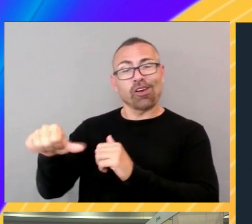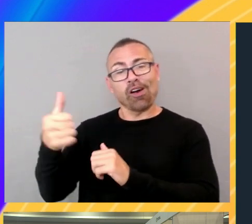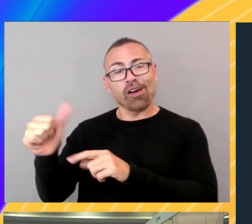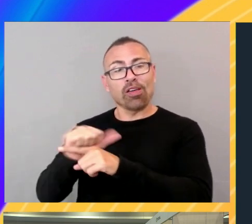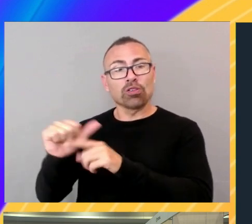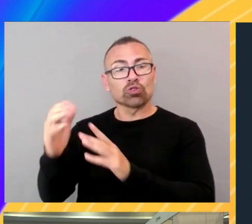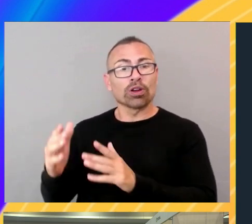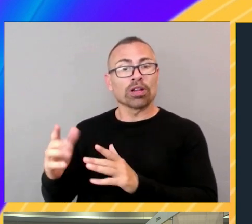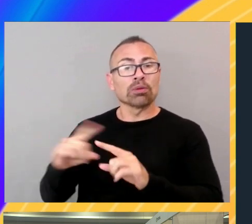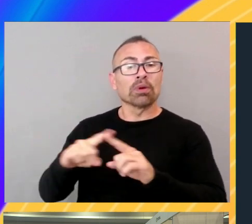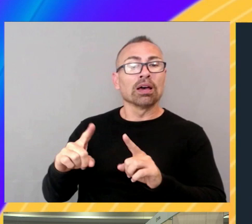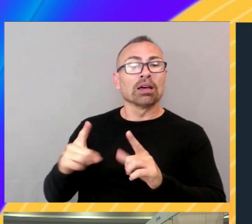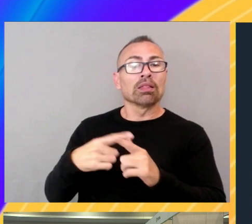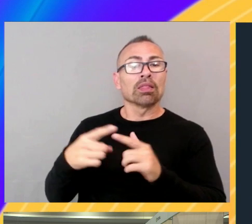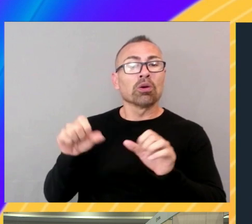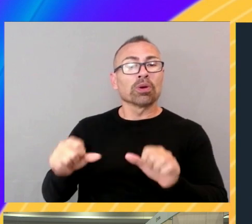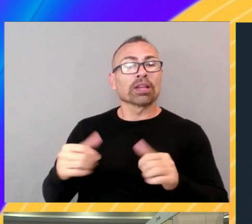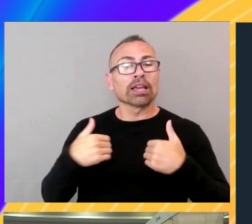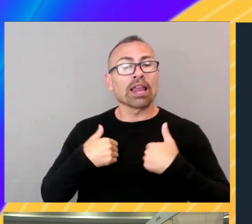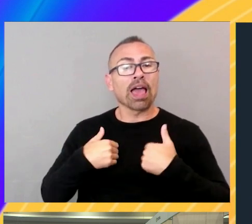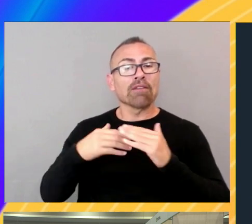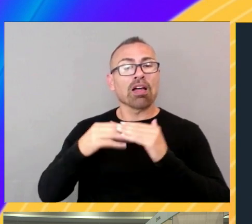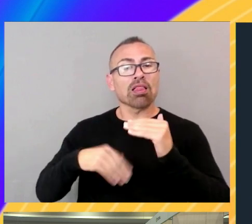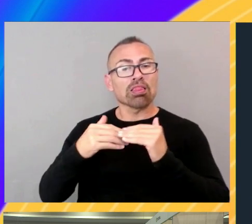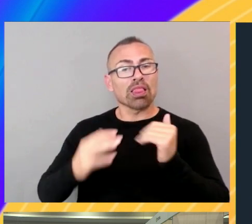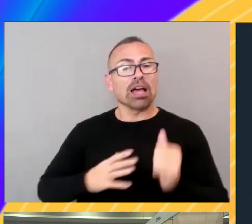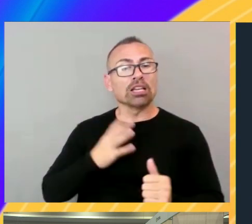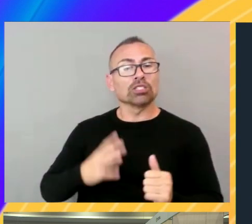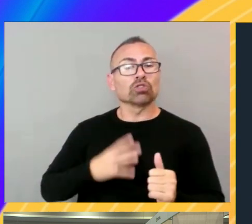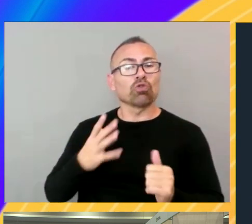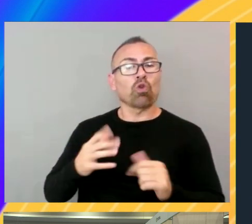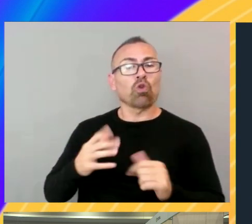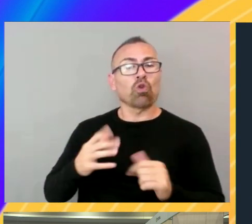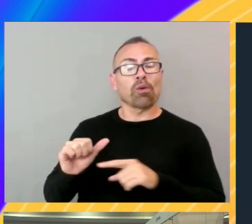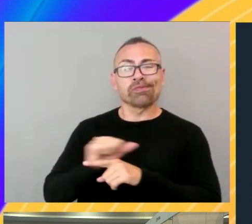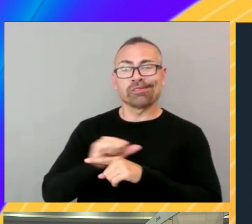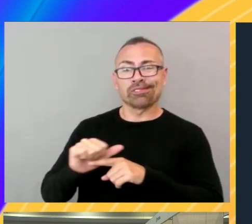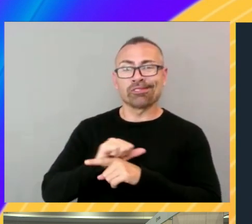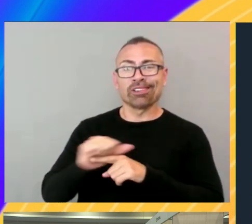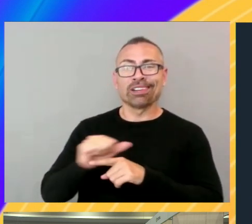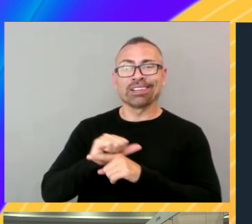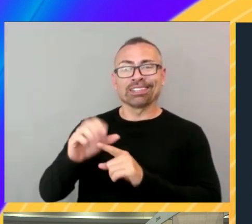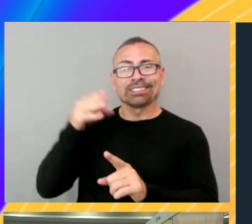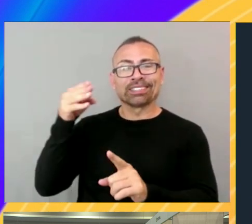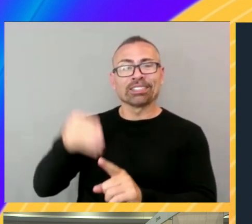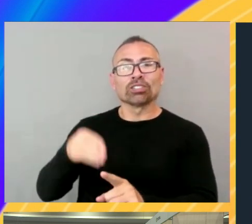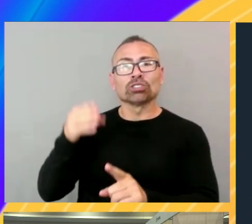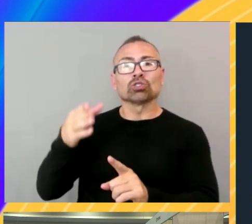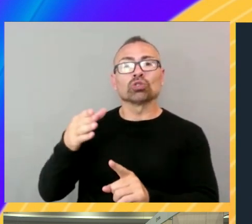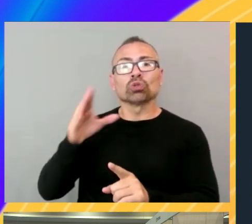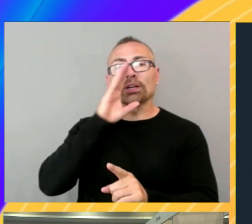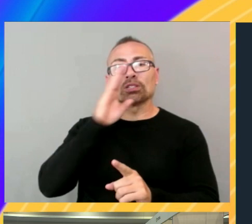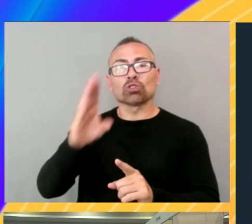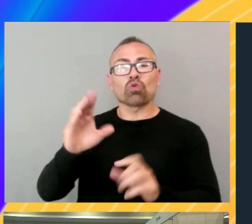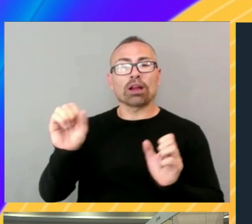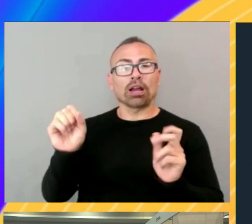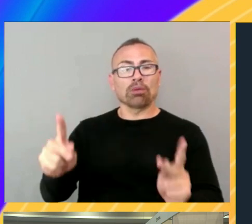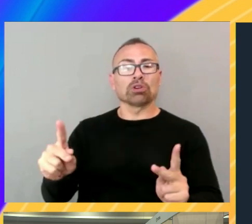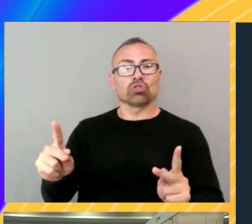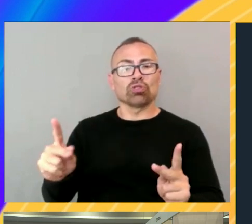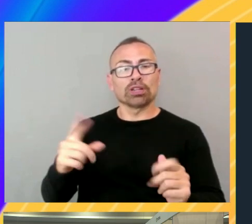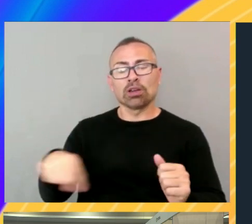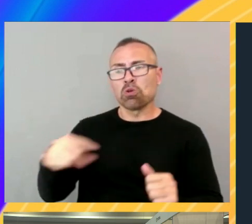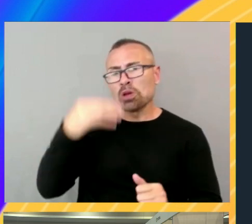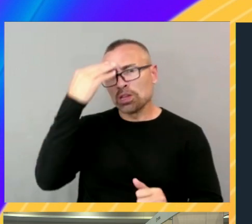trainings that are more geared specifically toward a direct opportunity where we know the customer has this project, a